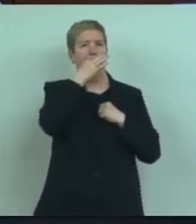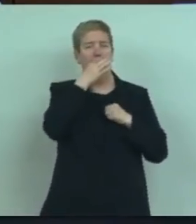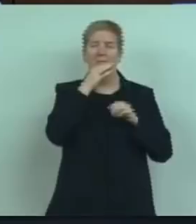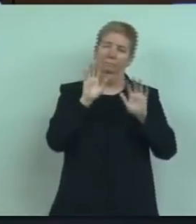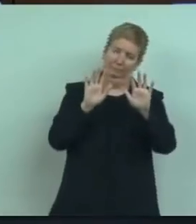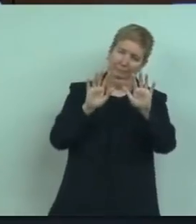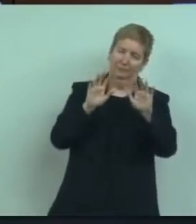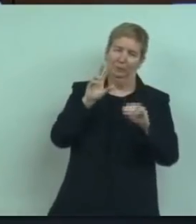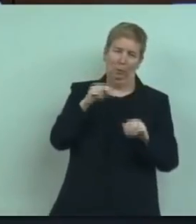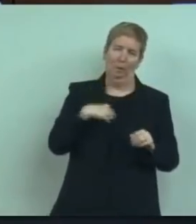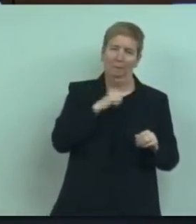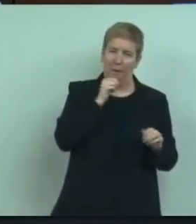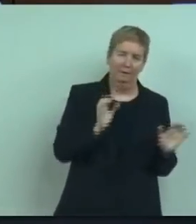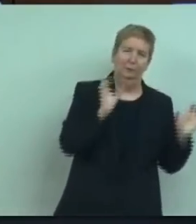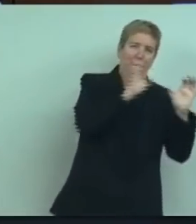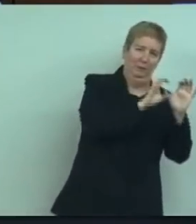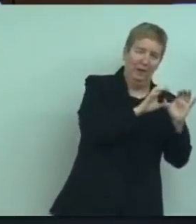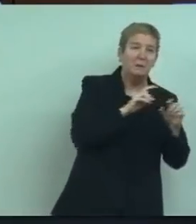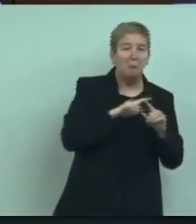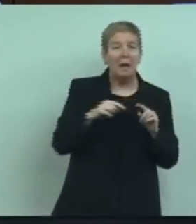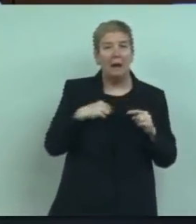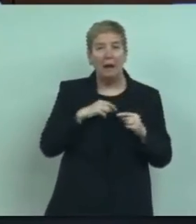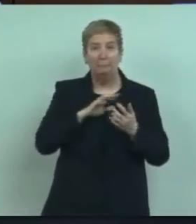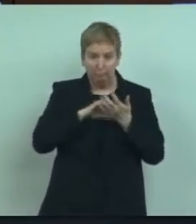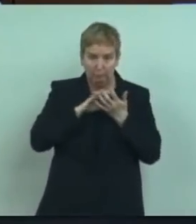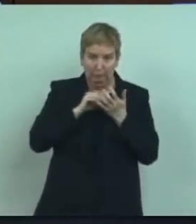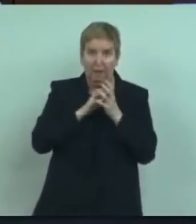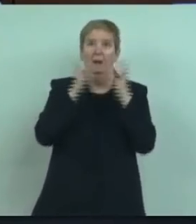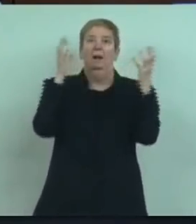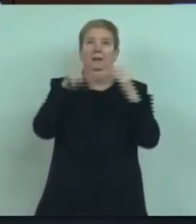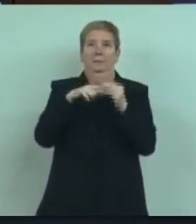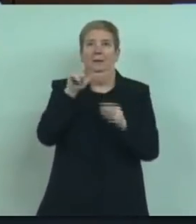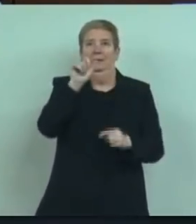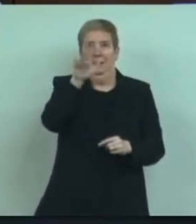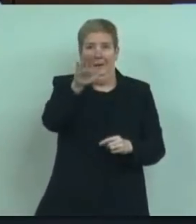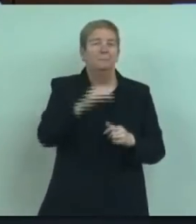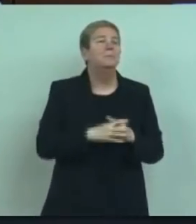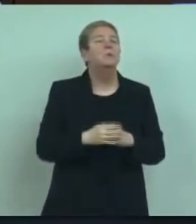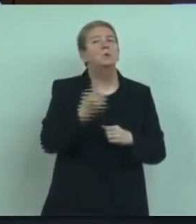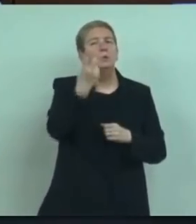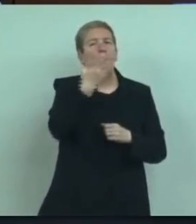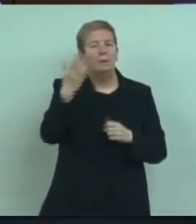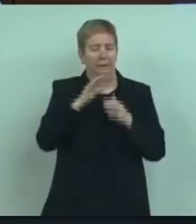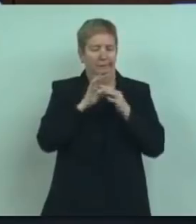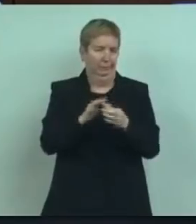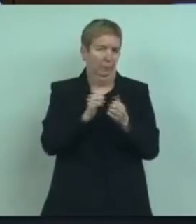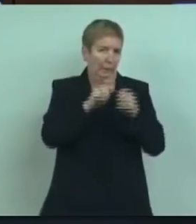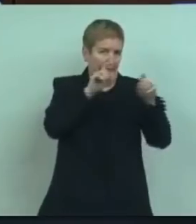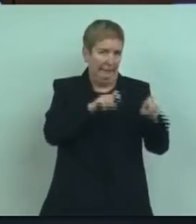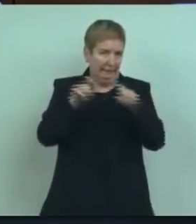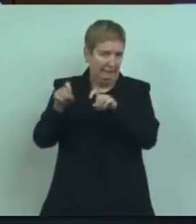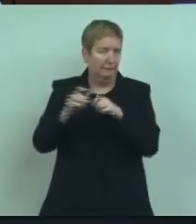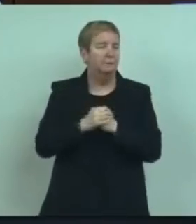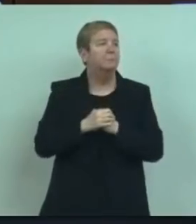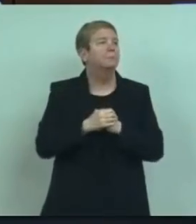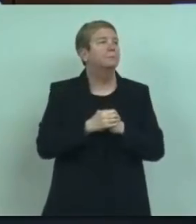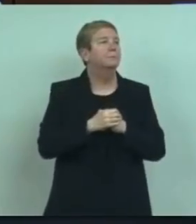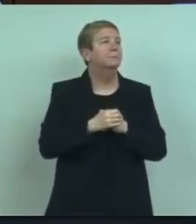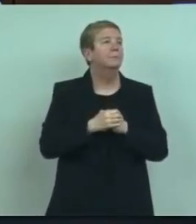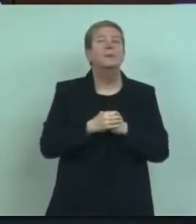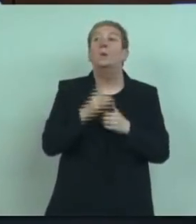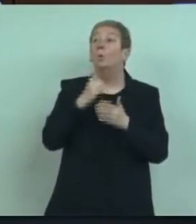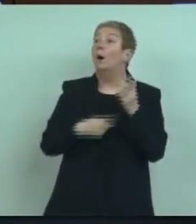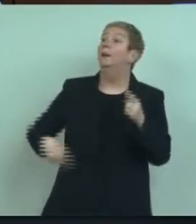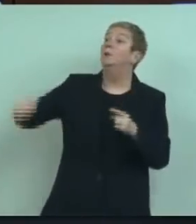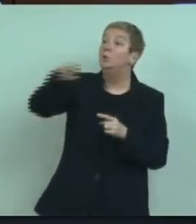am I certified. So there are two issues in particular about testing. One is the one everybody